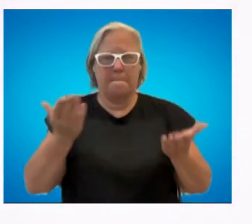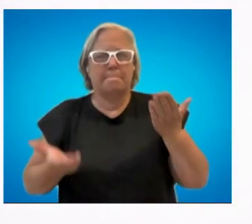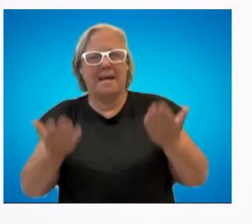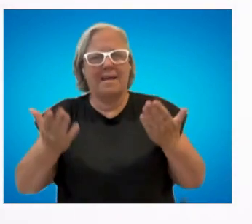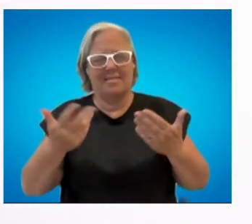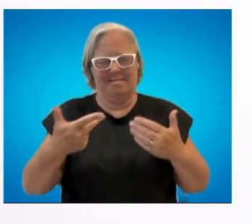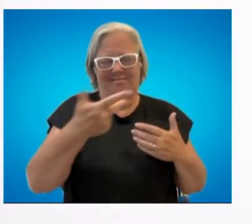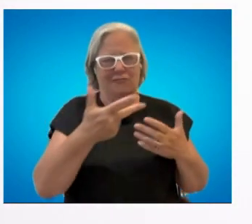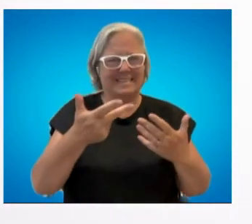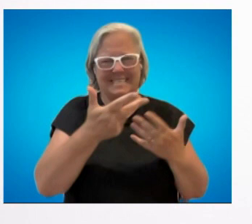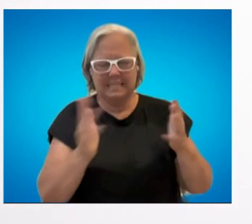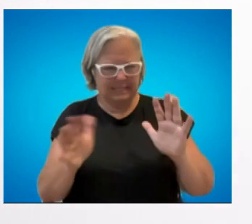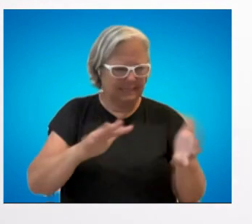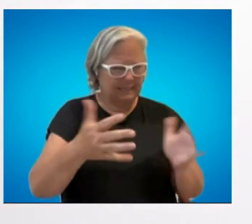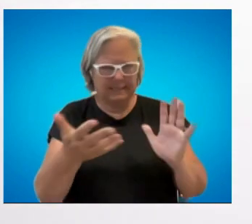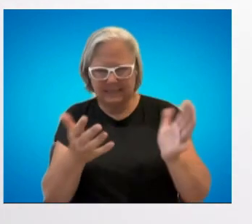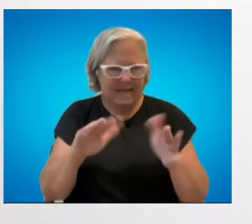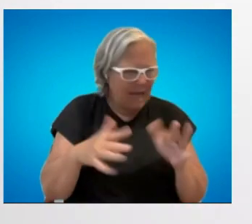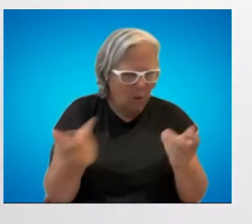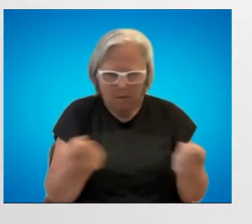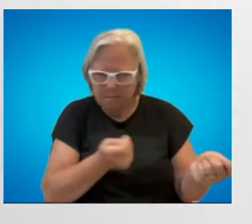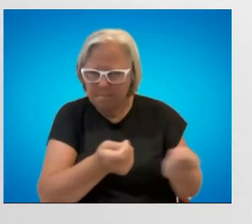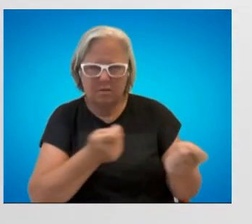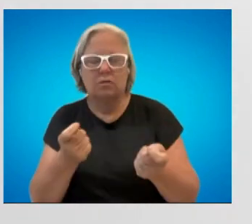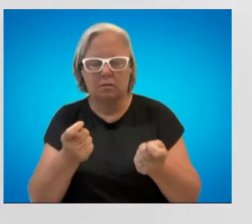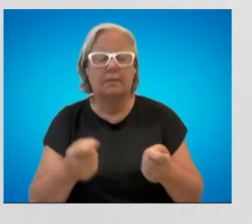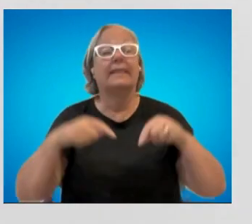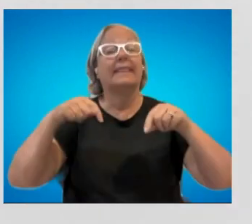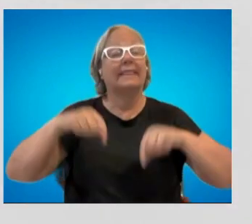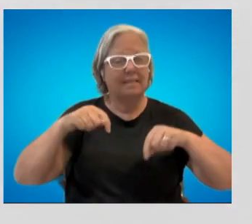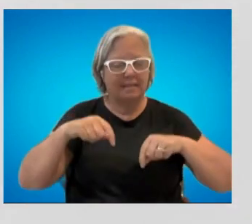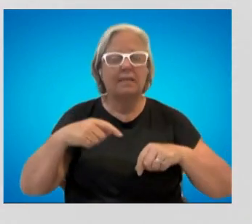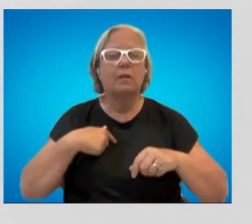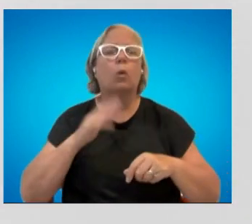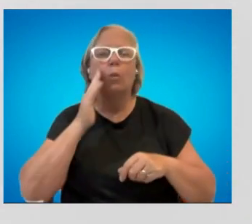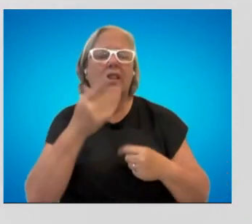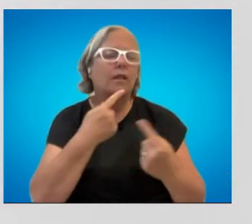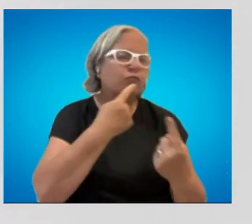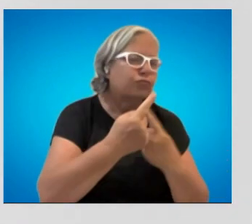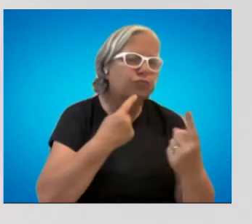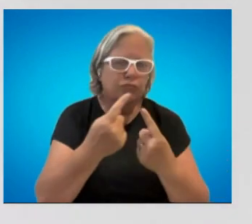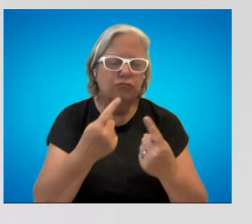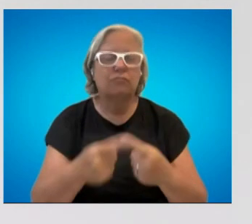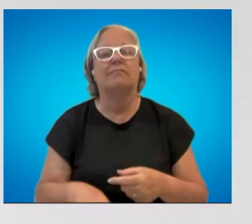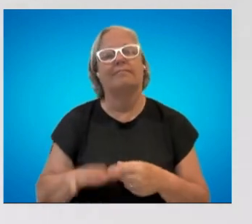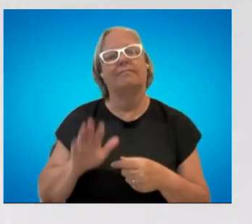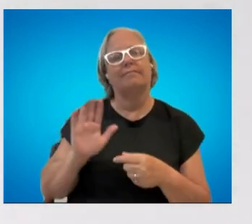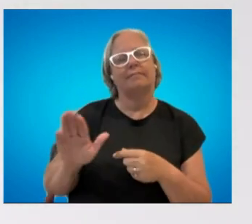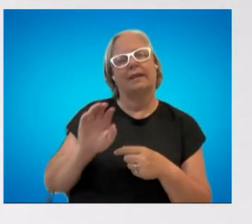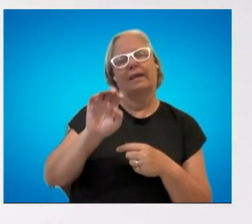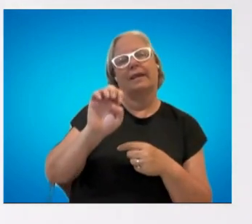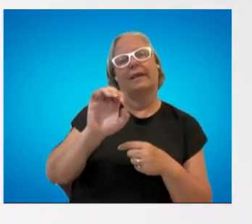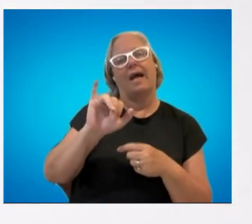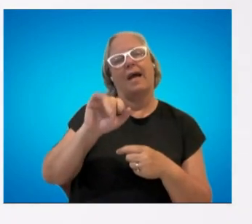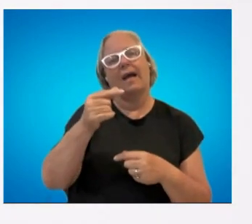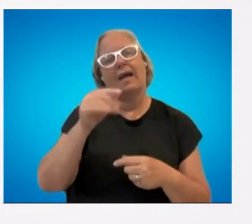will here today look into some of the key findings from our EIGE's unique survey on care